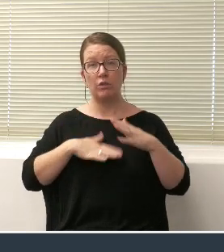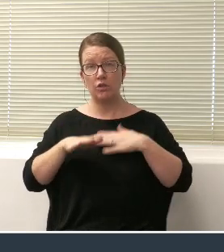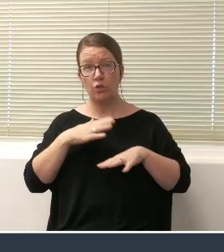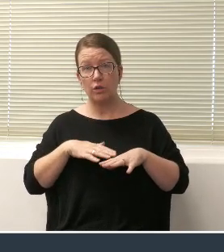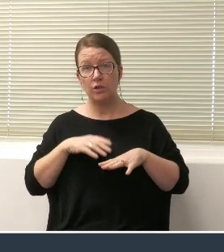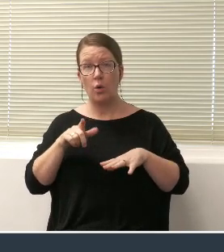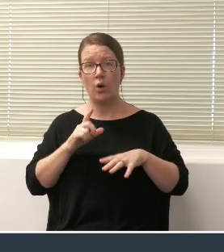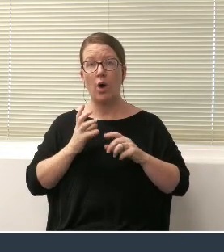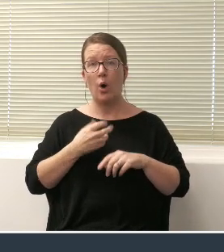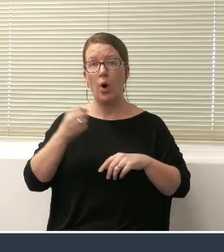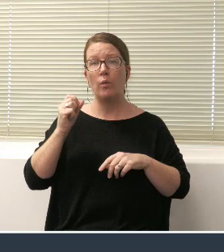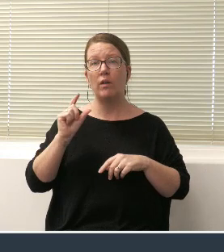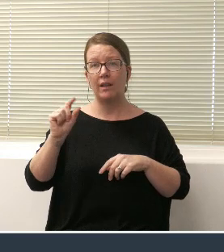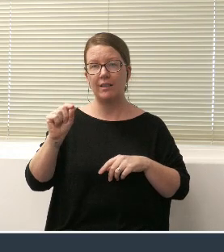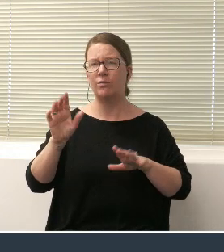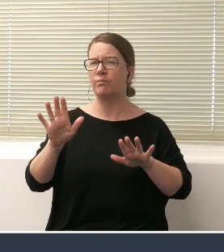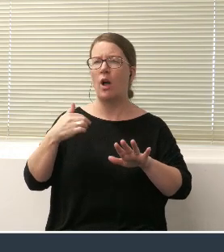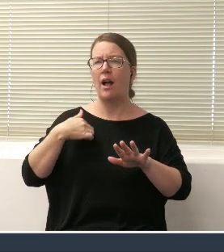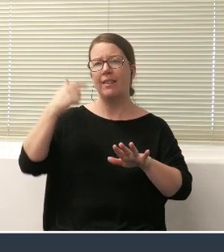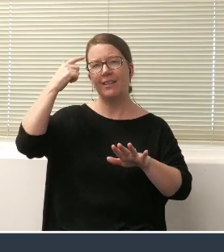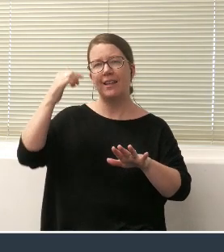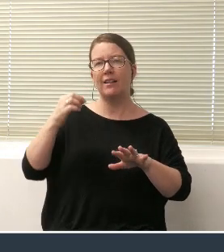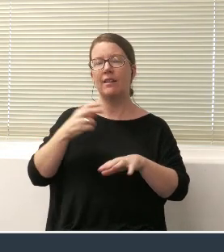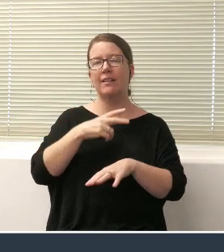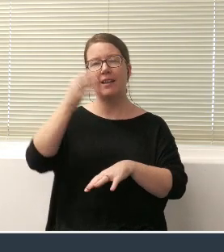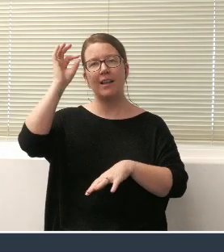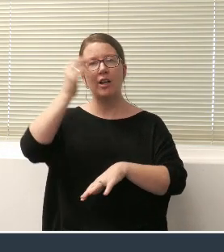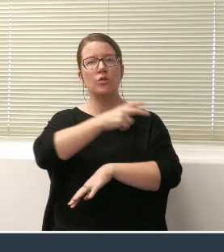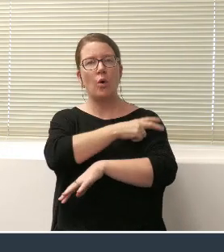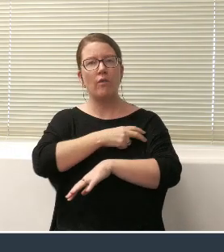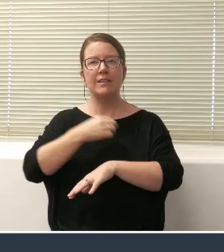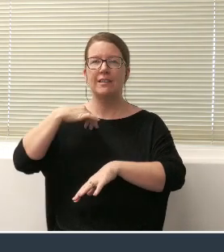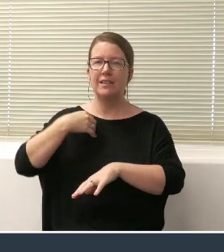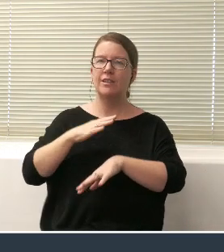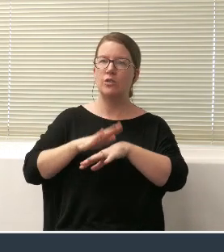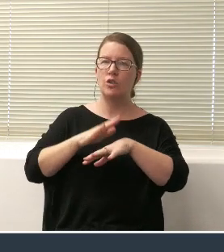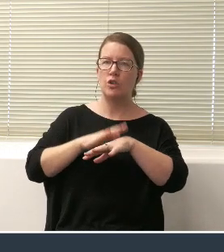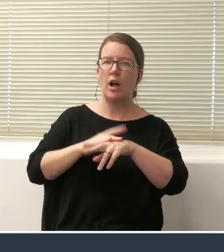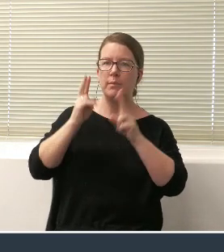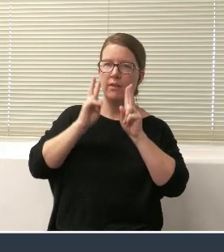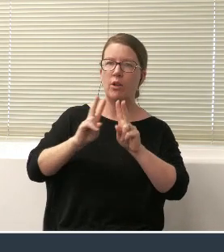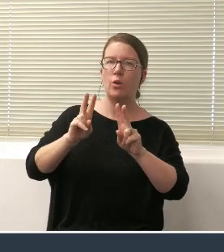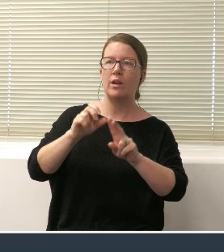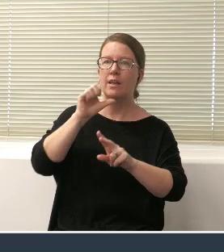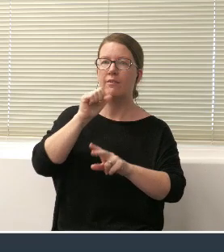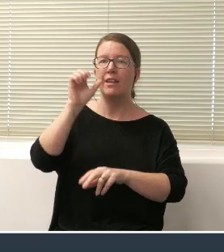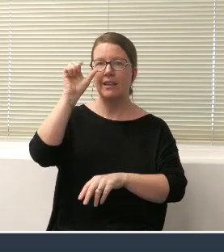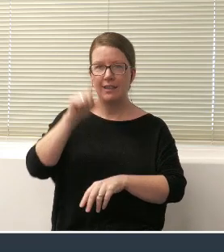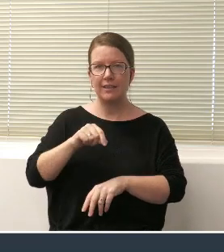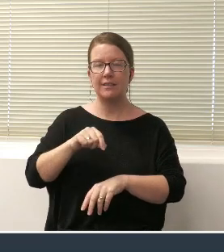need to provide council officers with the time to actually work through the process to establish if Ocean Spa can be a commercially viable